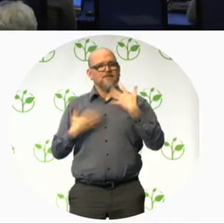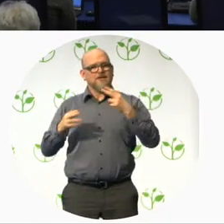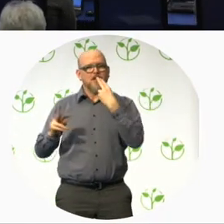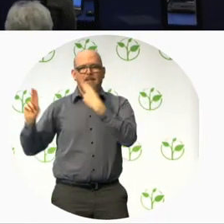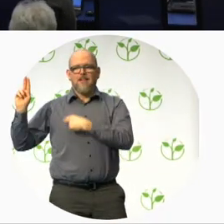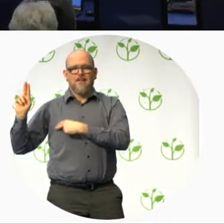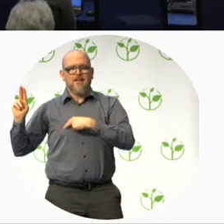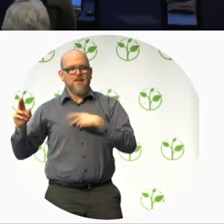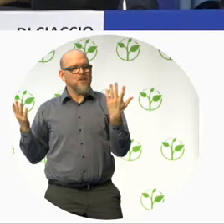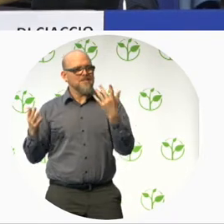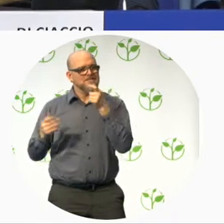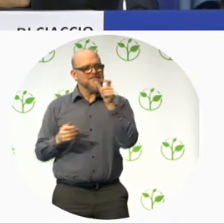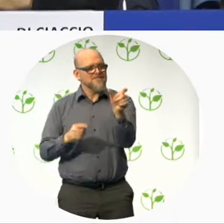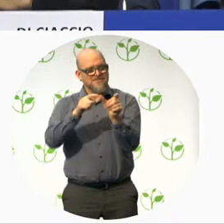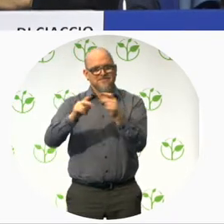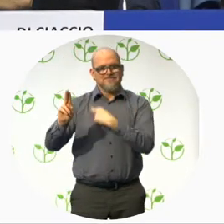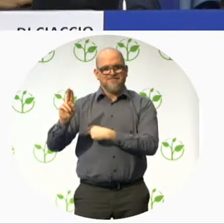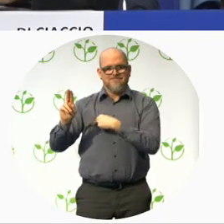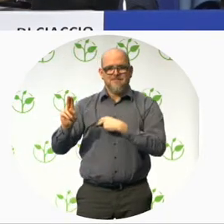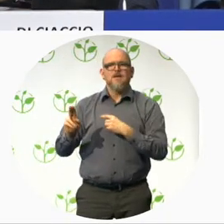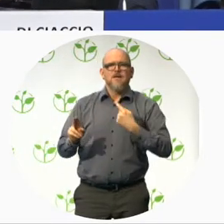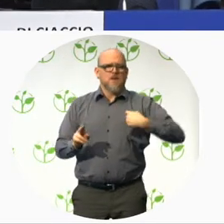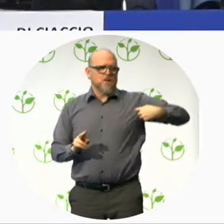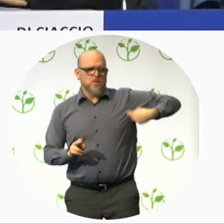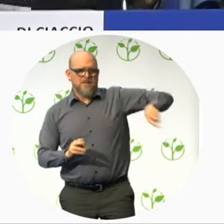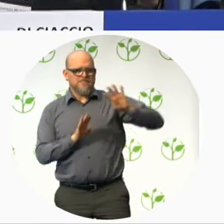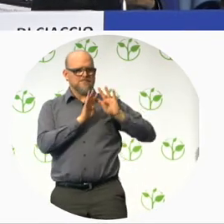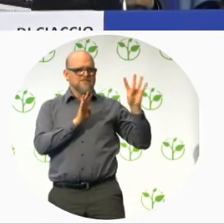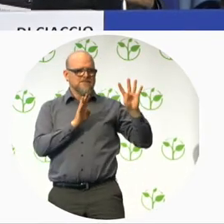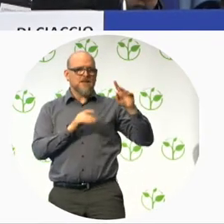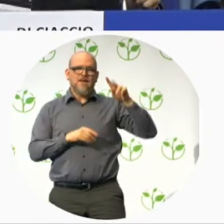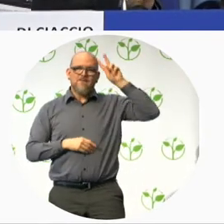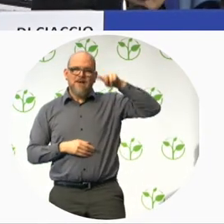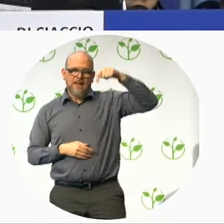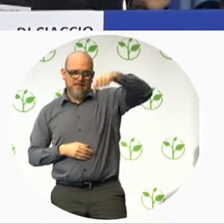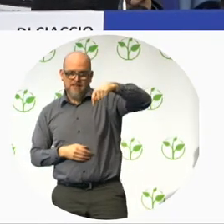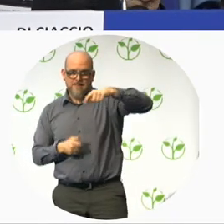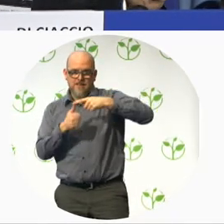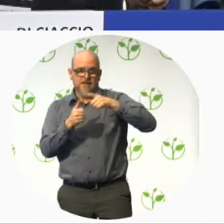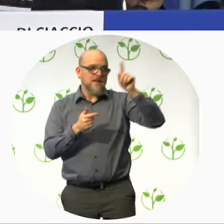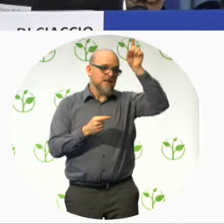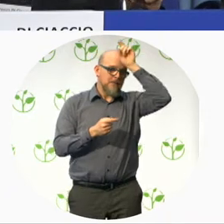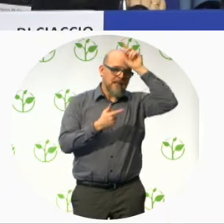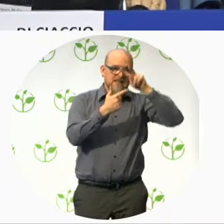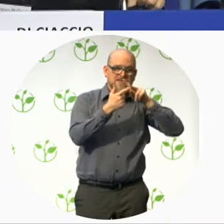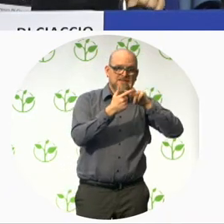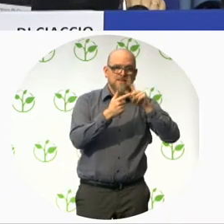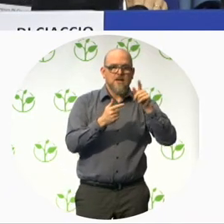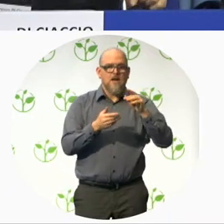office in Vienna and probably in Germany. So if all things go well, I think in a couple of months we can